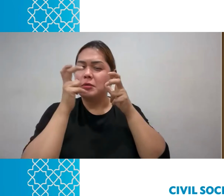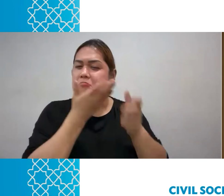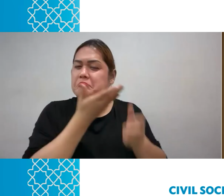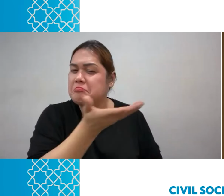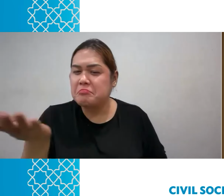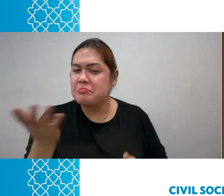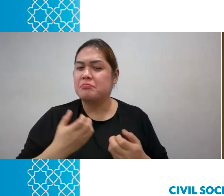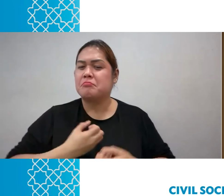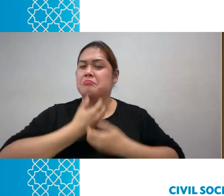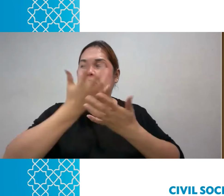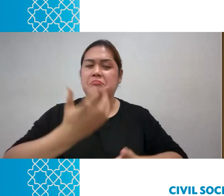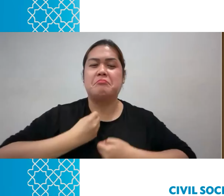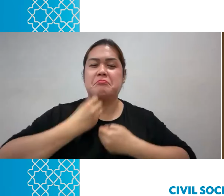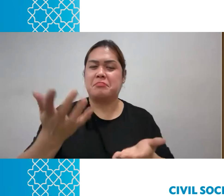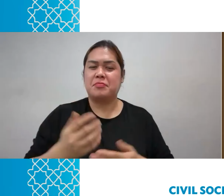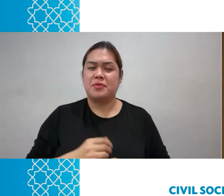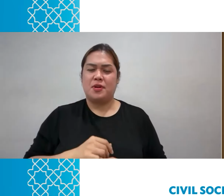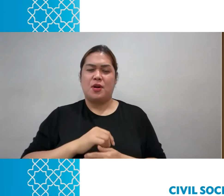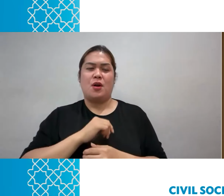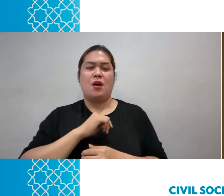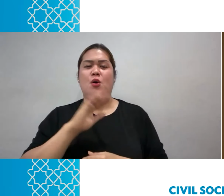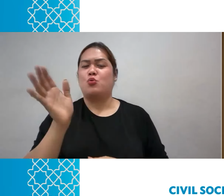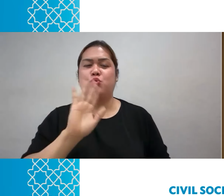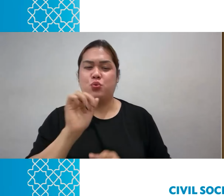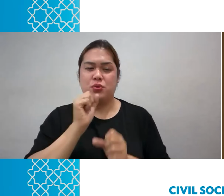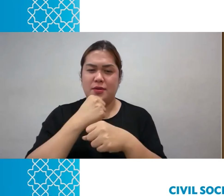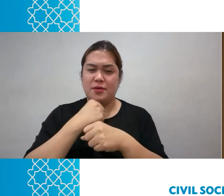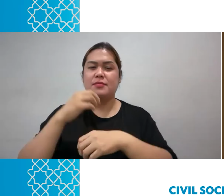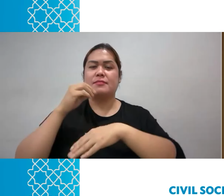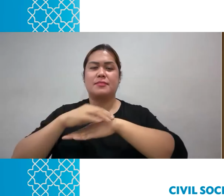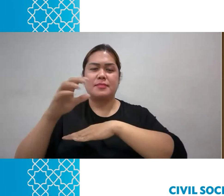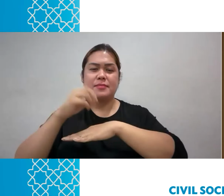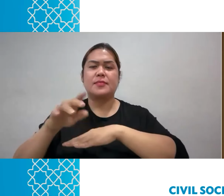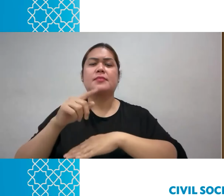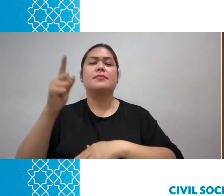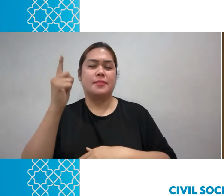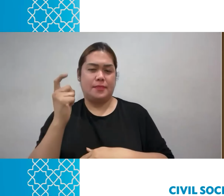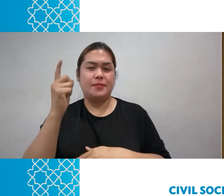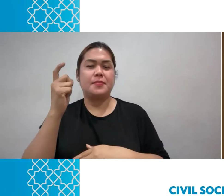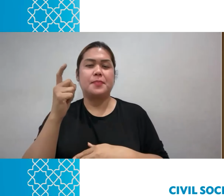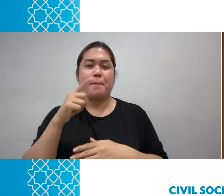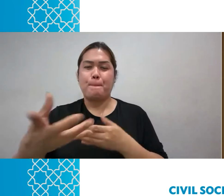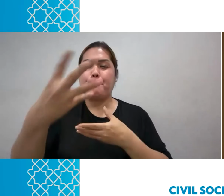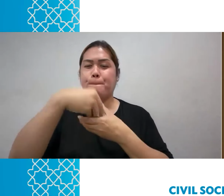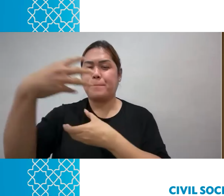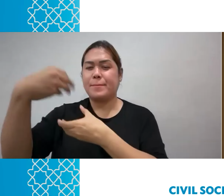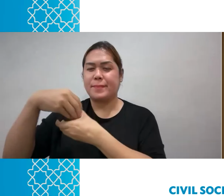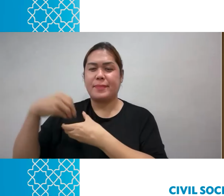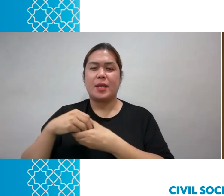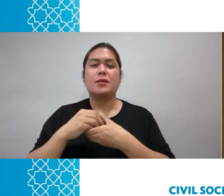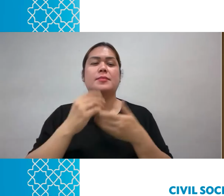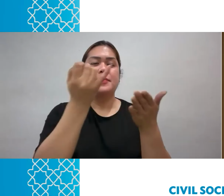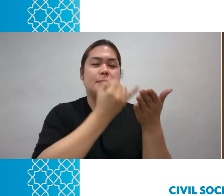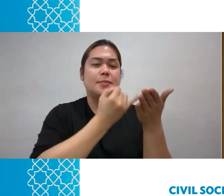make them a consultation at the very beginning, but include in the co-design phase and even at the leadership